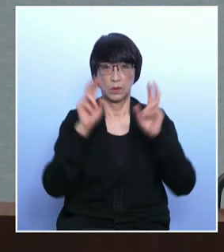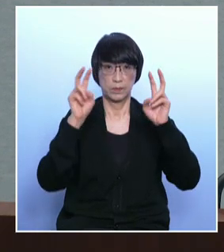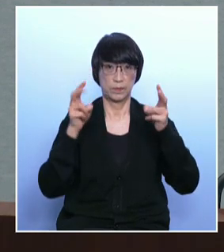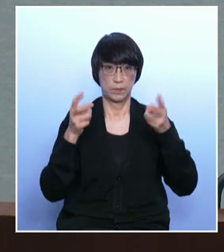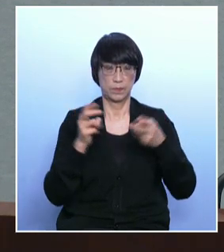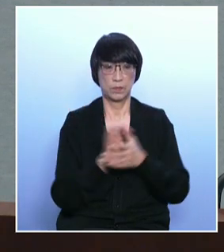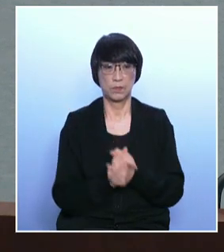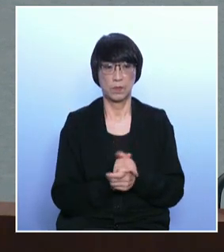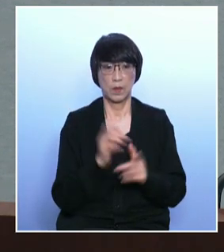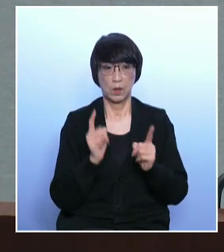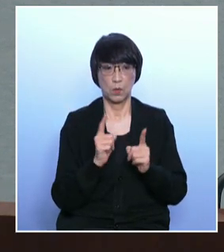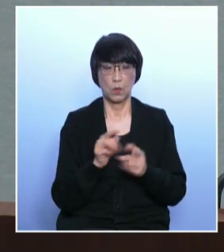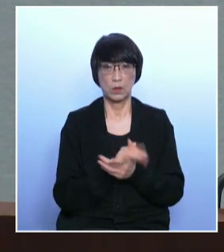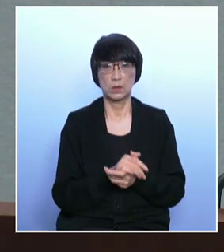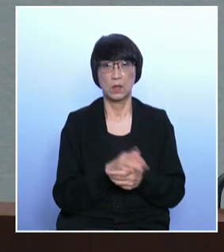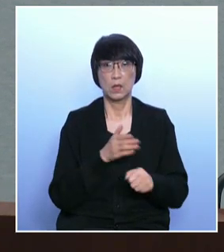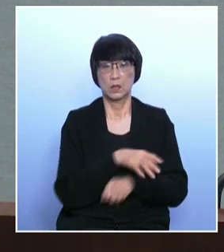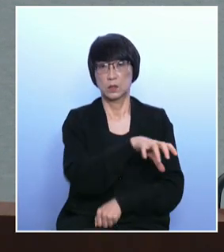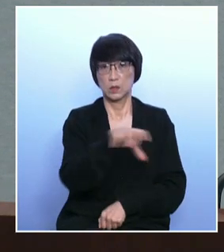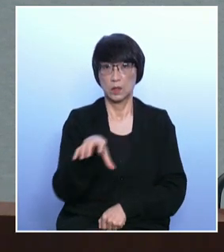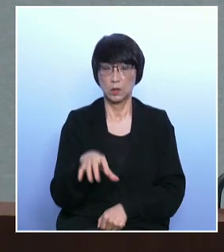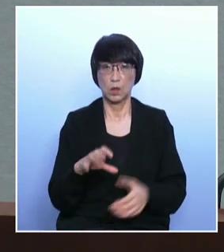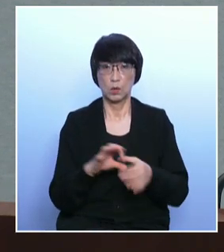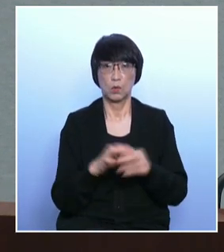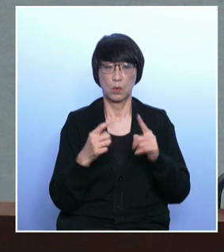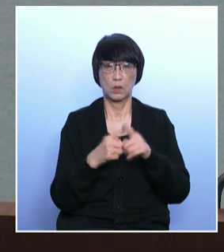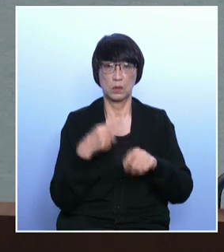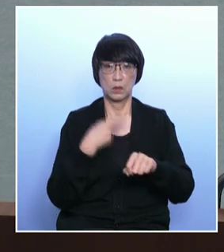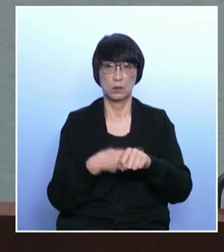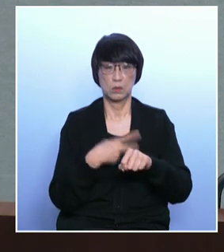there will be recruitment exercises.